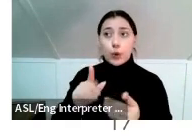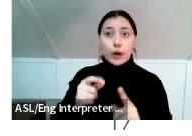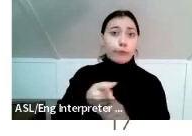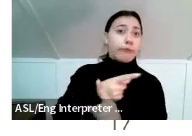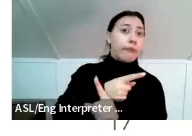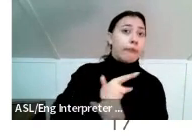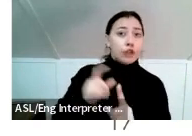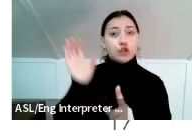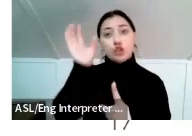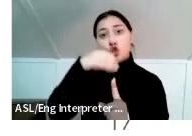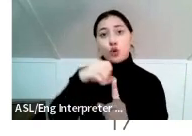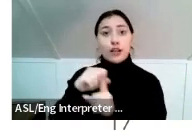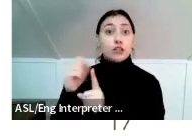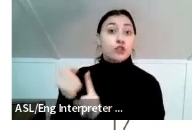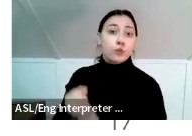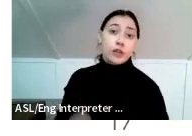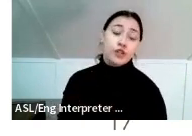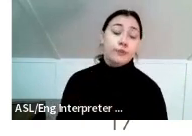circumstances.